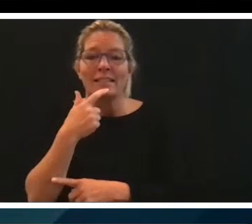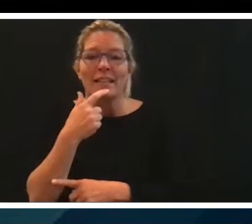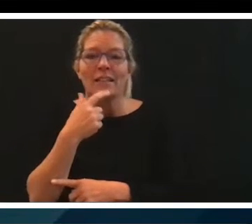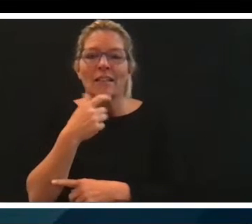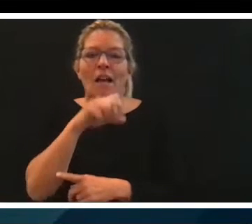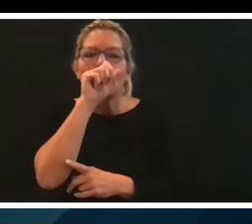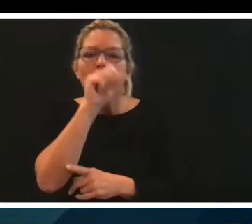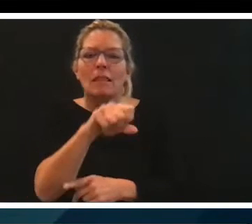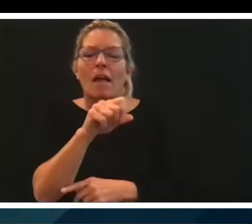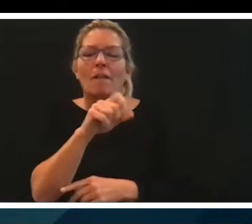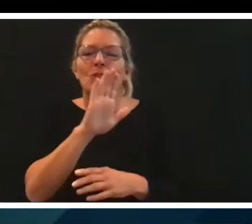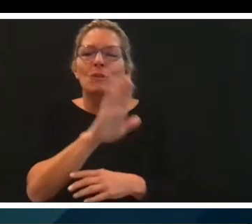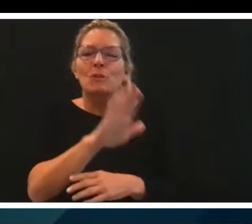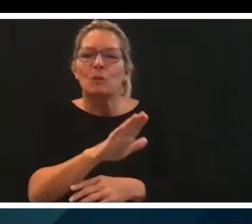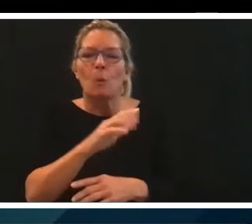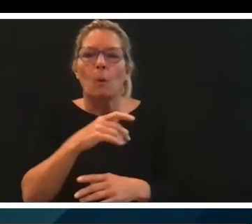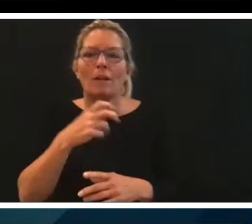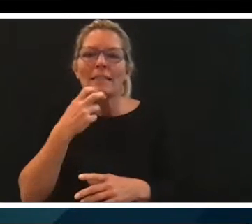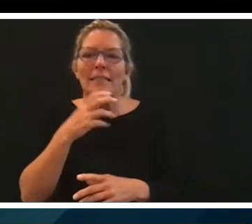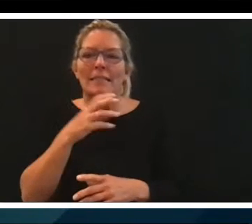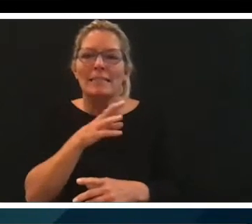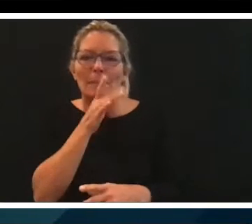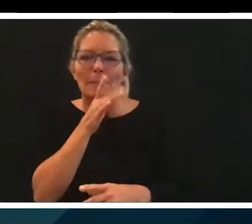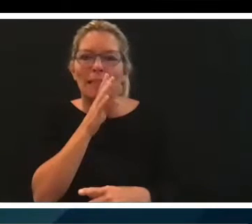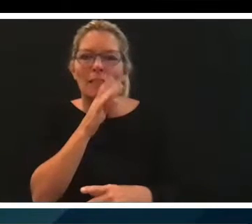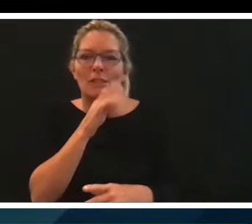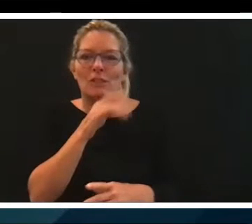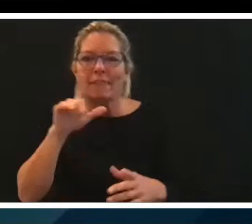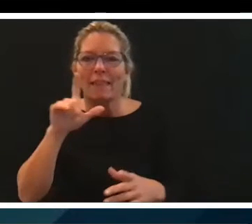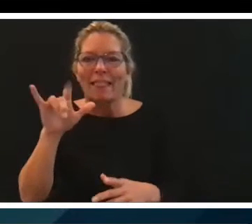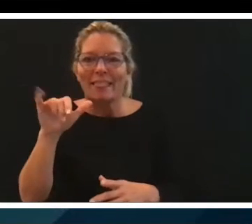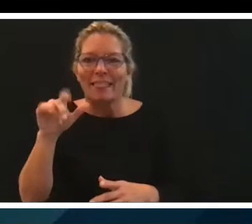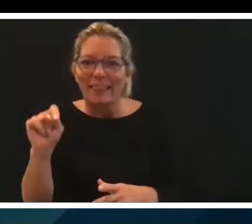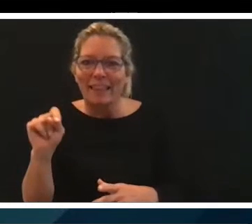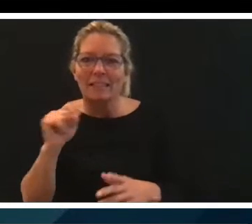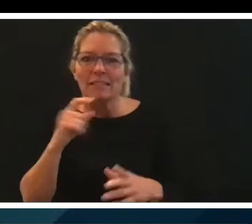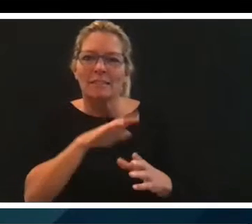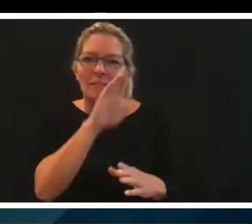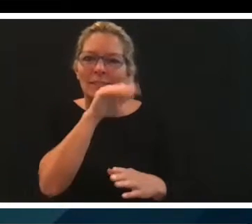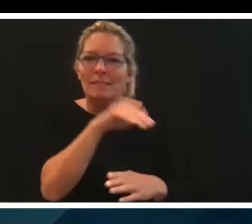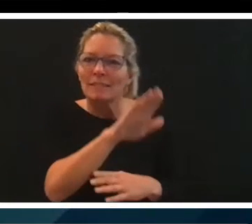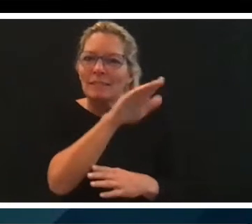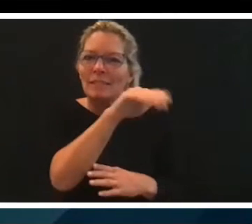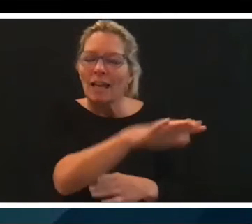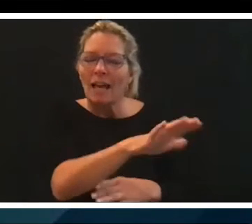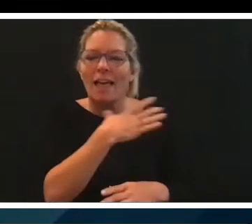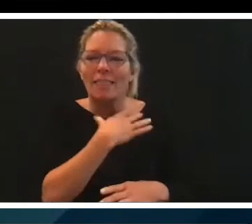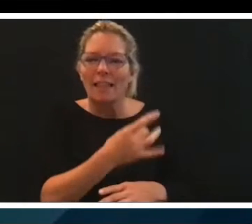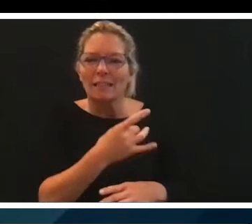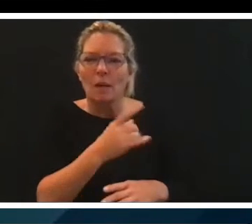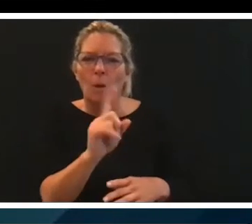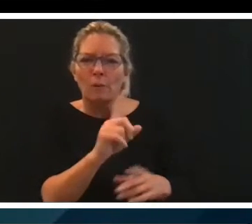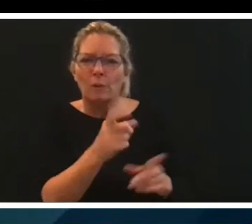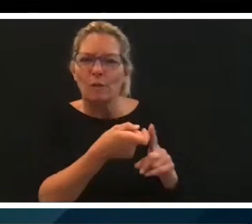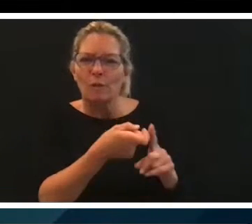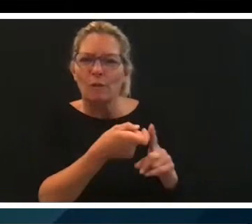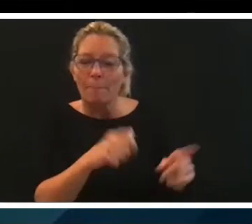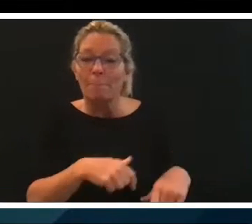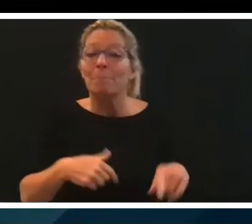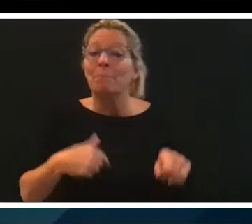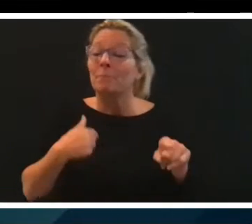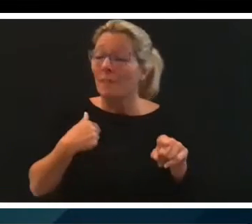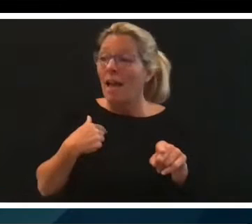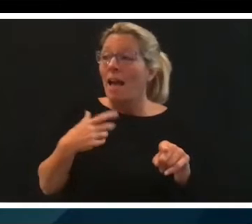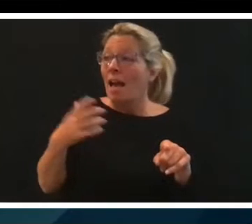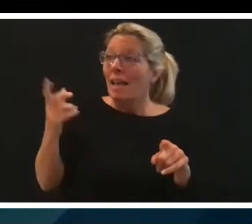just wondering where you're from. I get that a lot. I am from Long Island, New York,